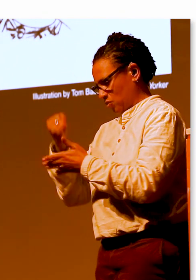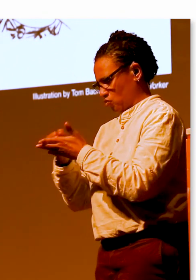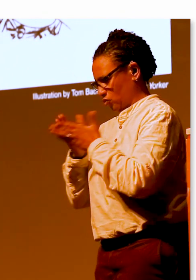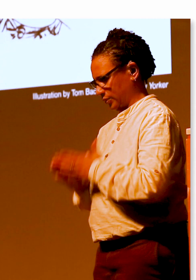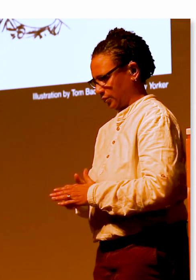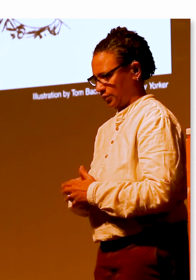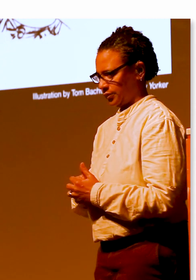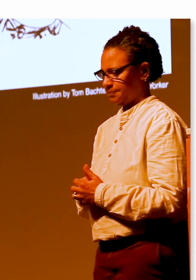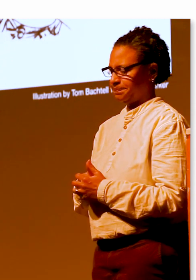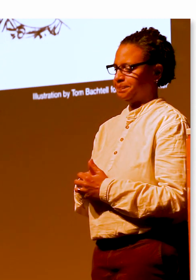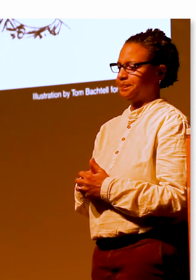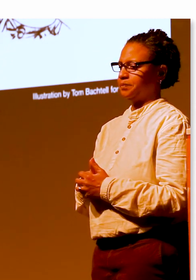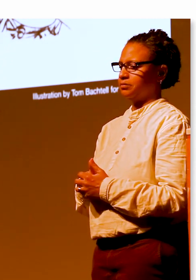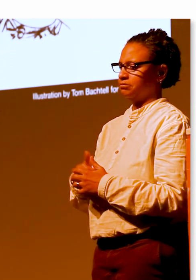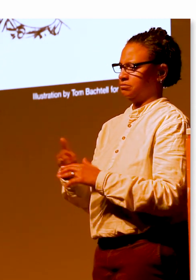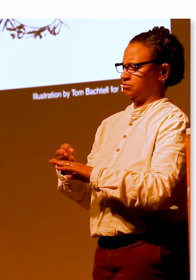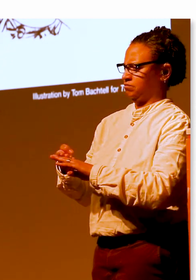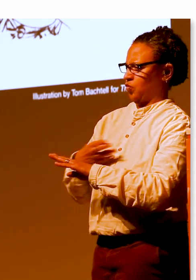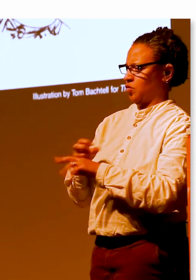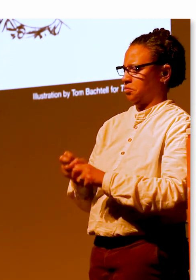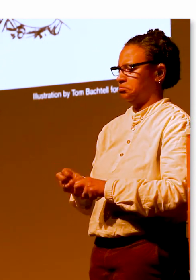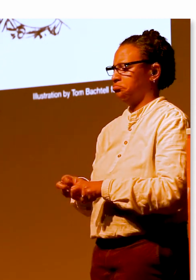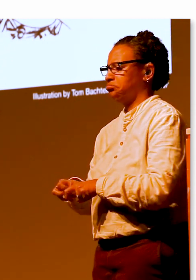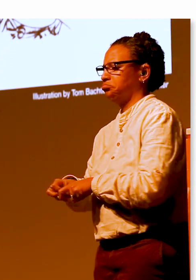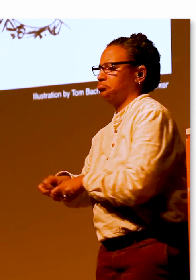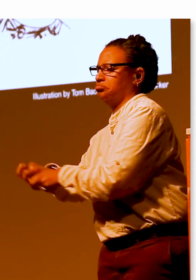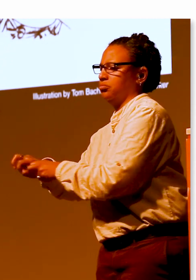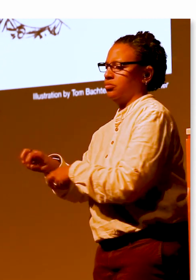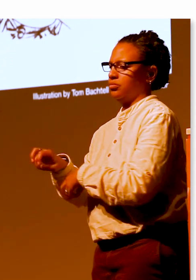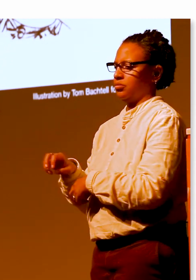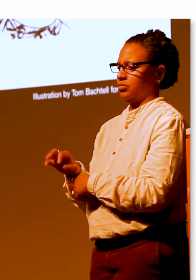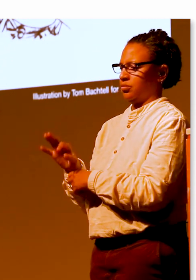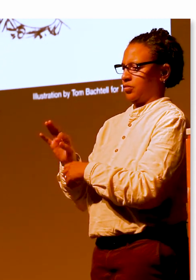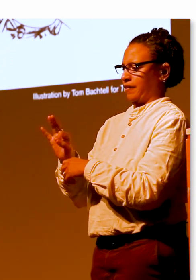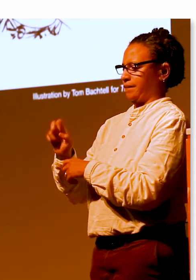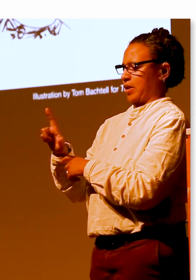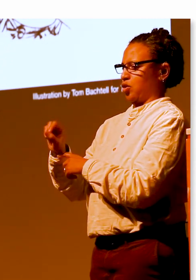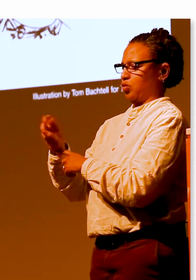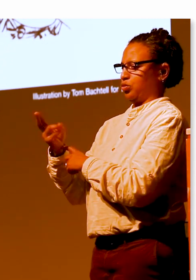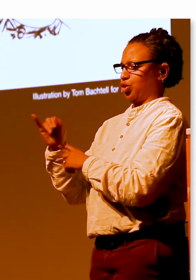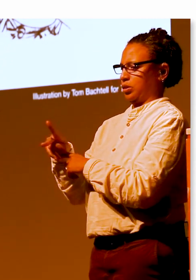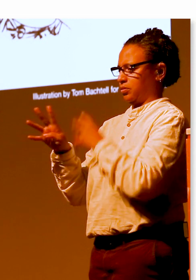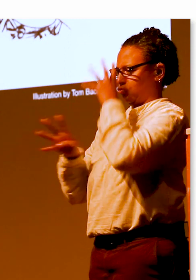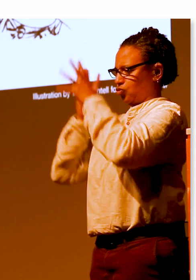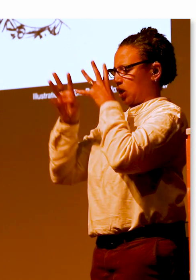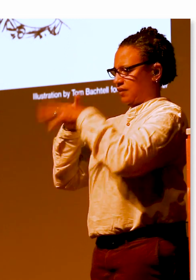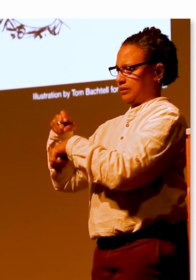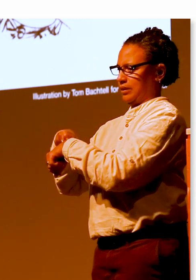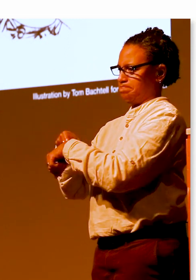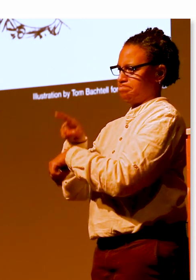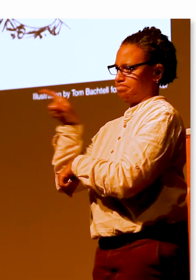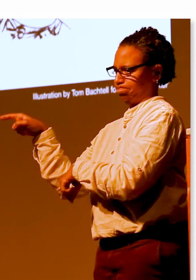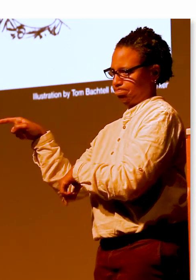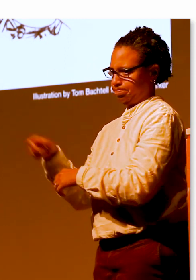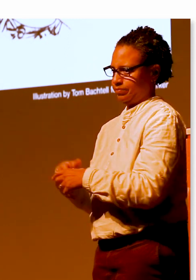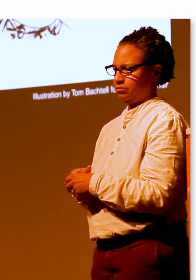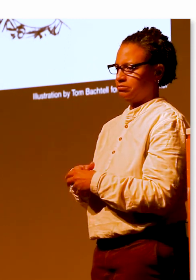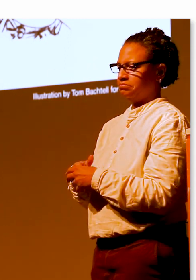Time, I also started to think about what it meant to publish as an individual. Black contemporary